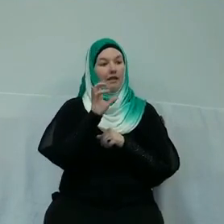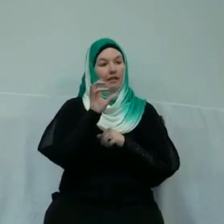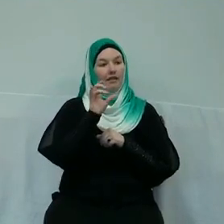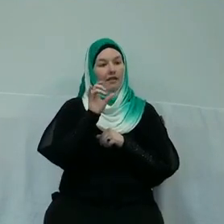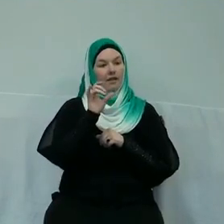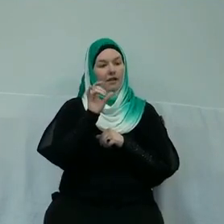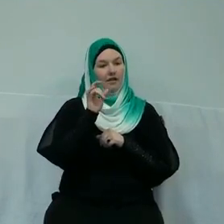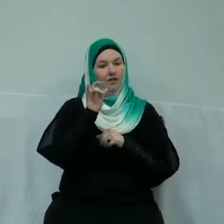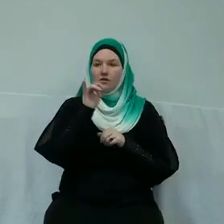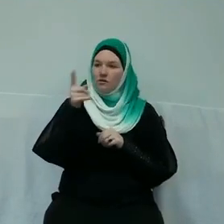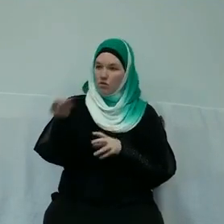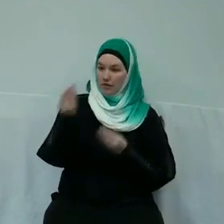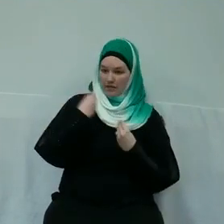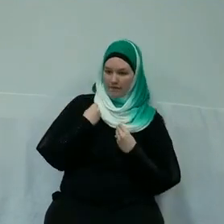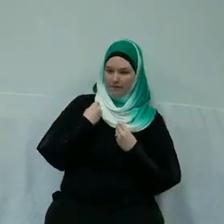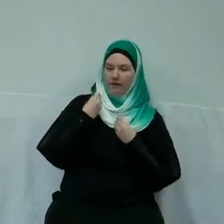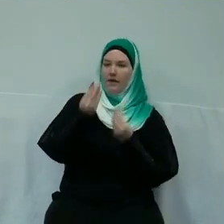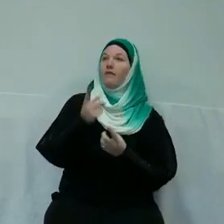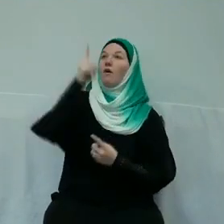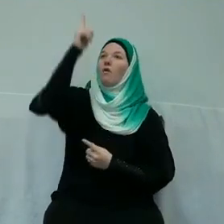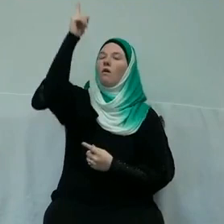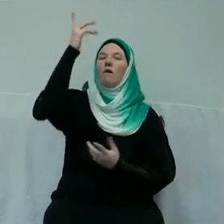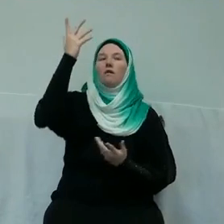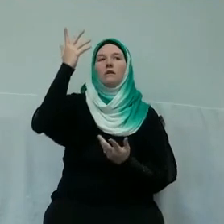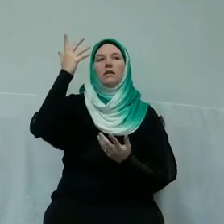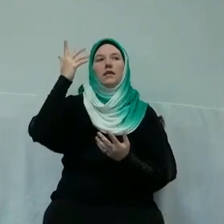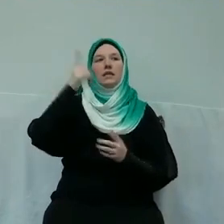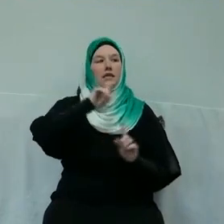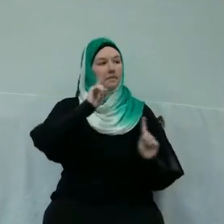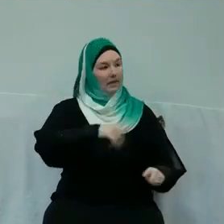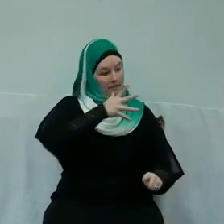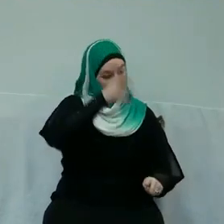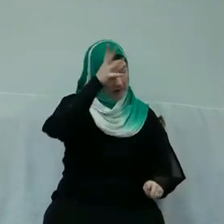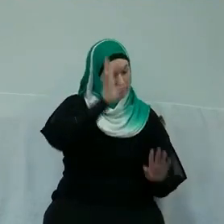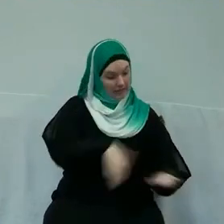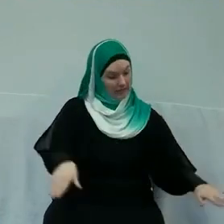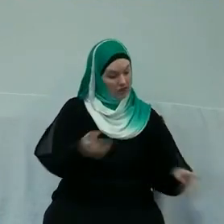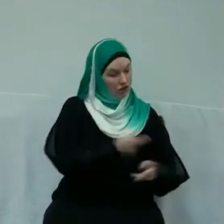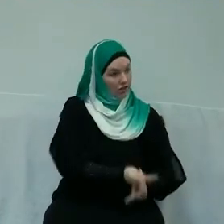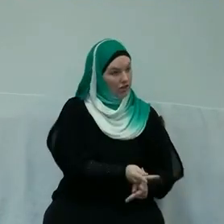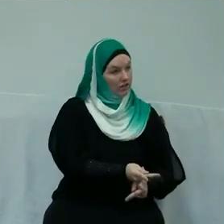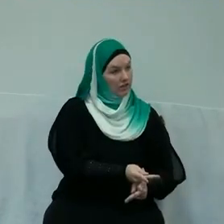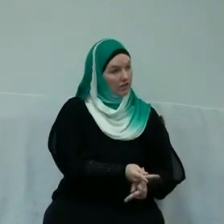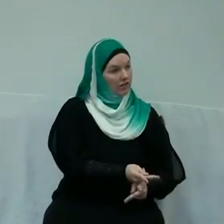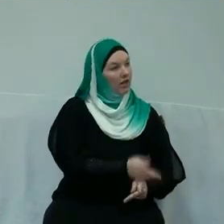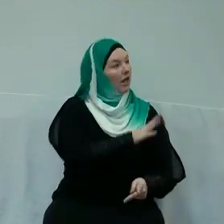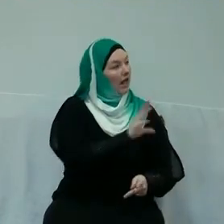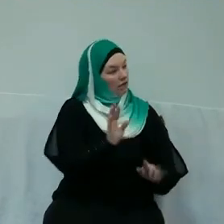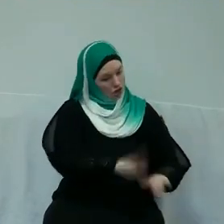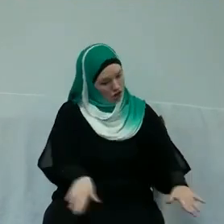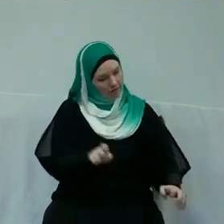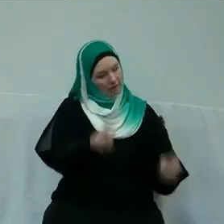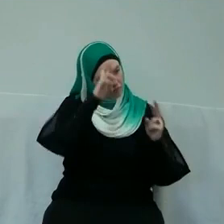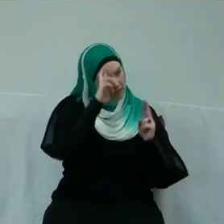has to be mutual. So Allah commands parents to take care of children, and Allah commands children to be